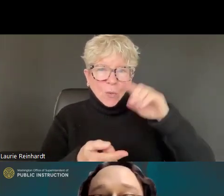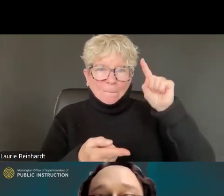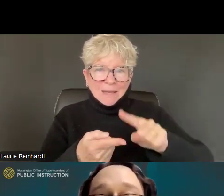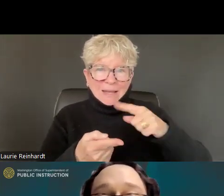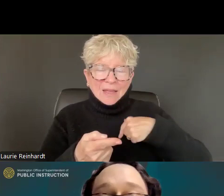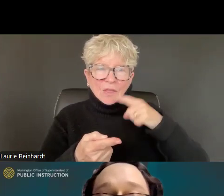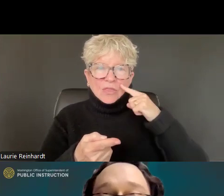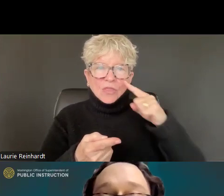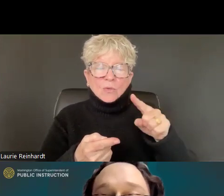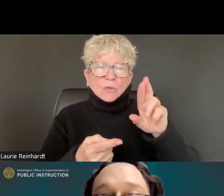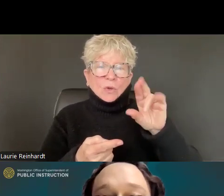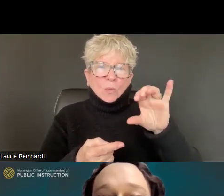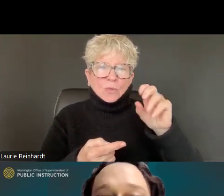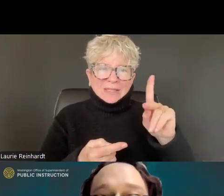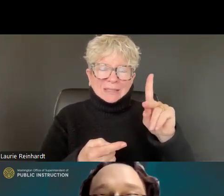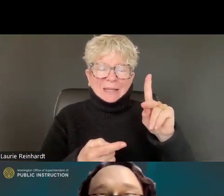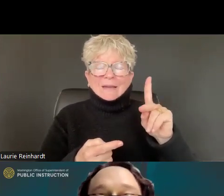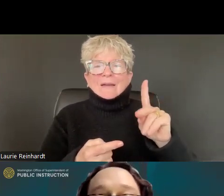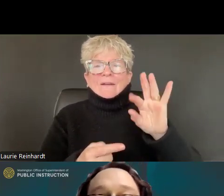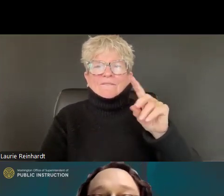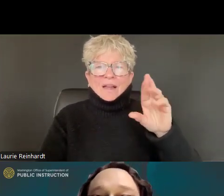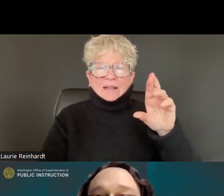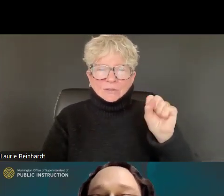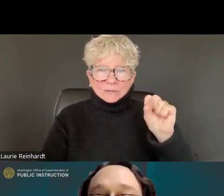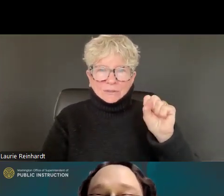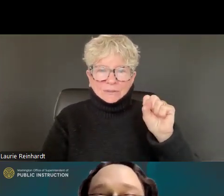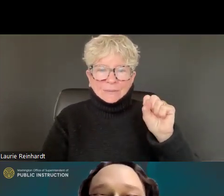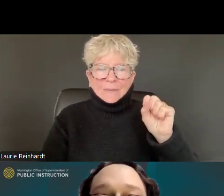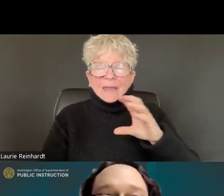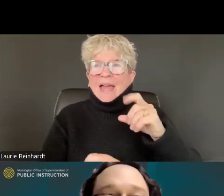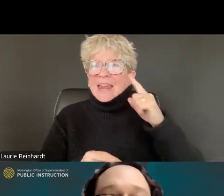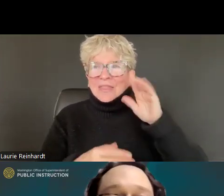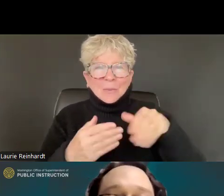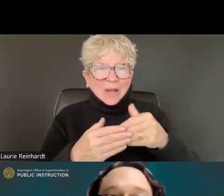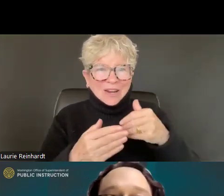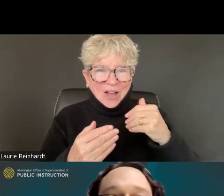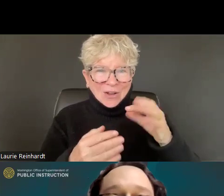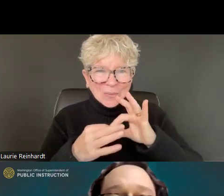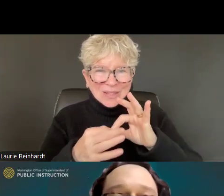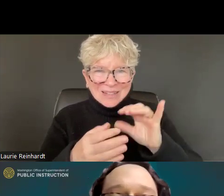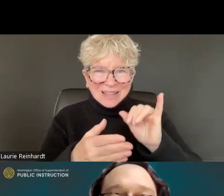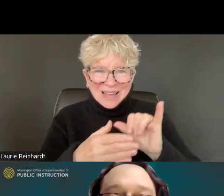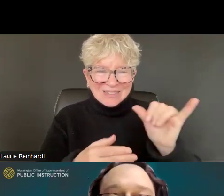factors, fostering a proactive approach to mental health, which I think we can all relate to, most definitely.